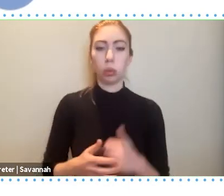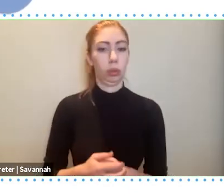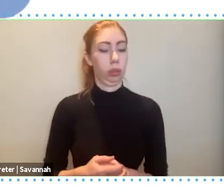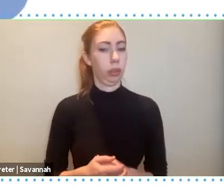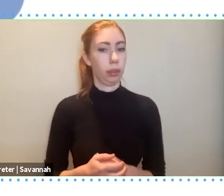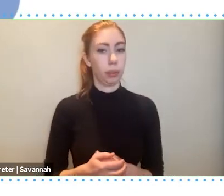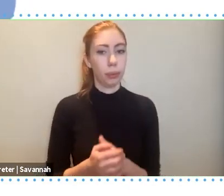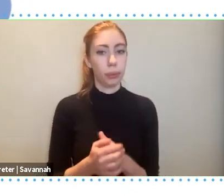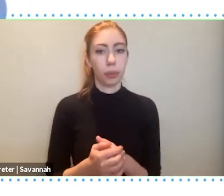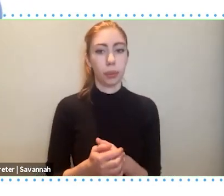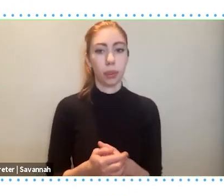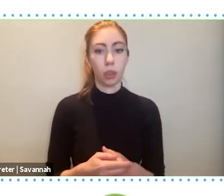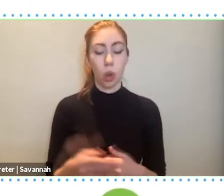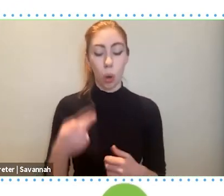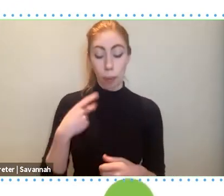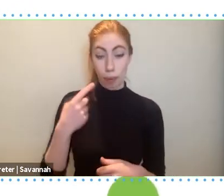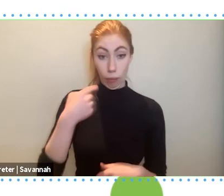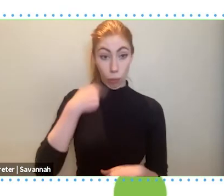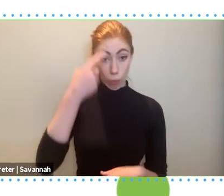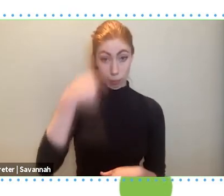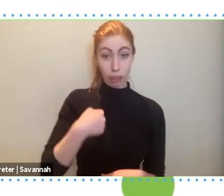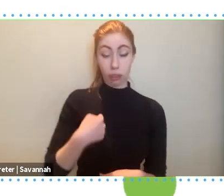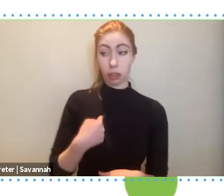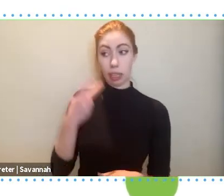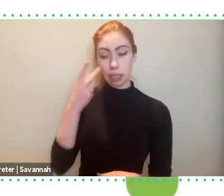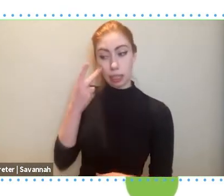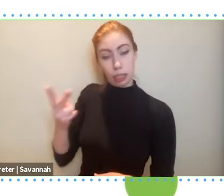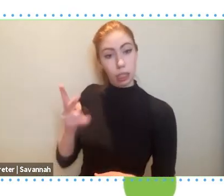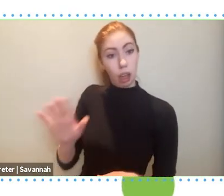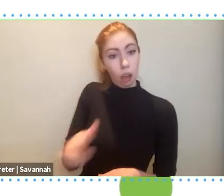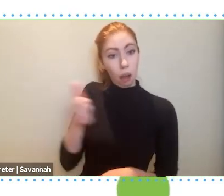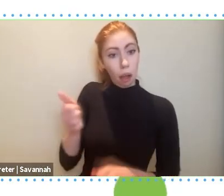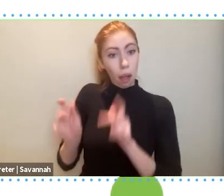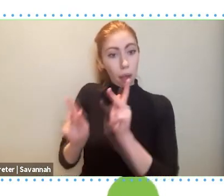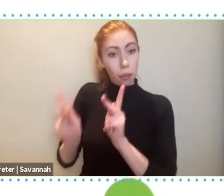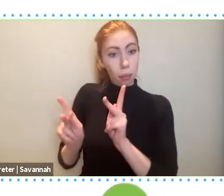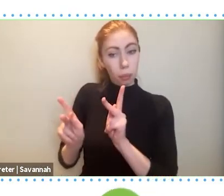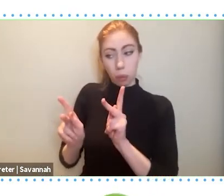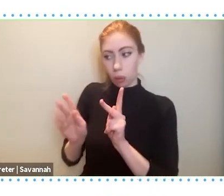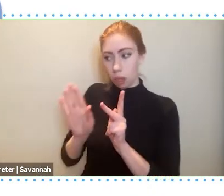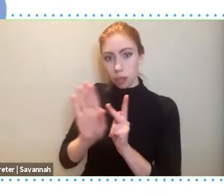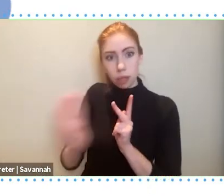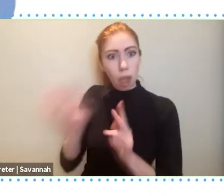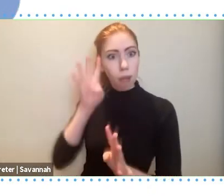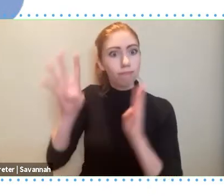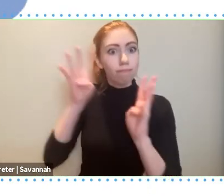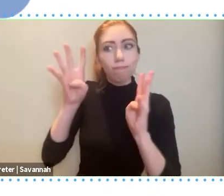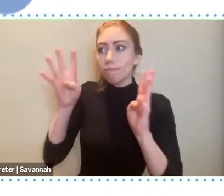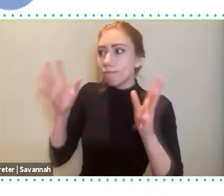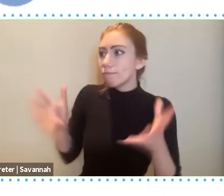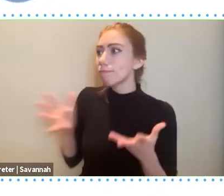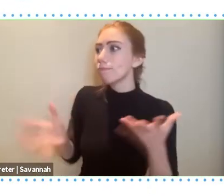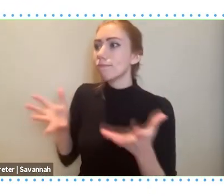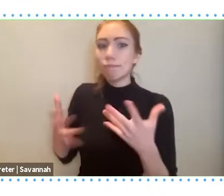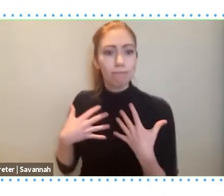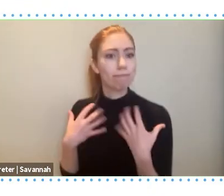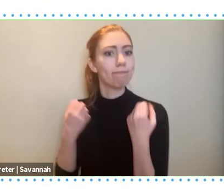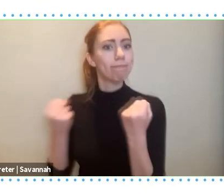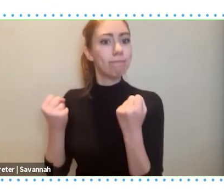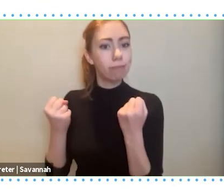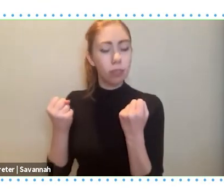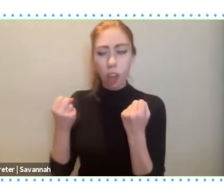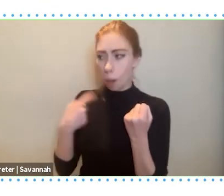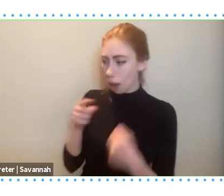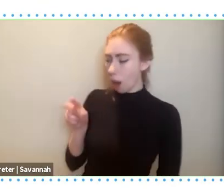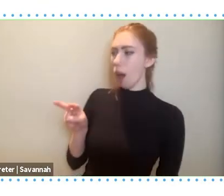folks that are braver than I and probably more innovative than I, because I do kind of get into this, like, okay, let's figure this out, 1, 2, 3. And we know that